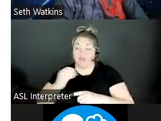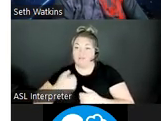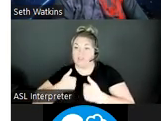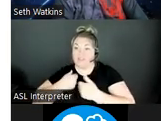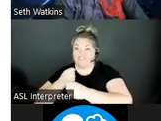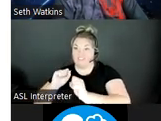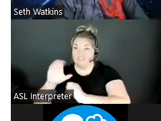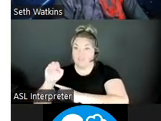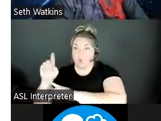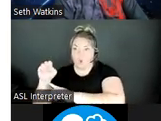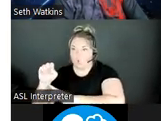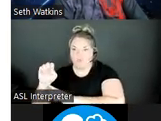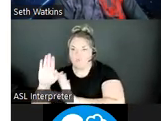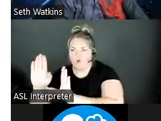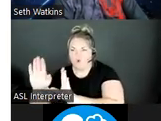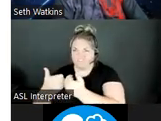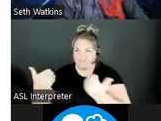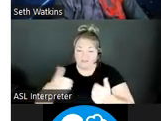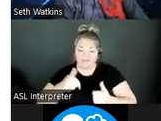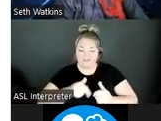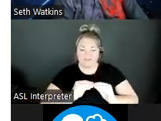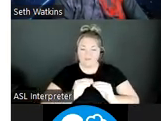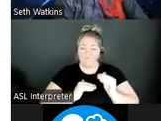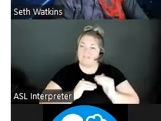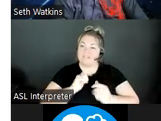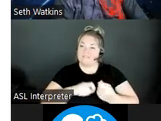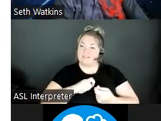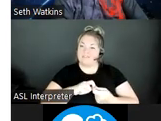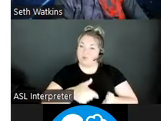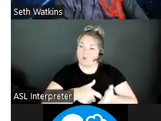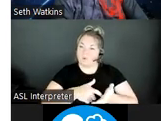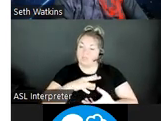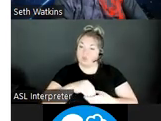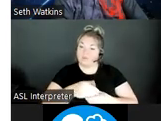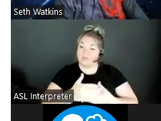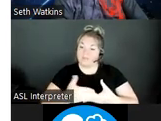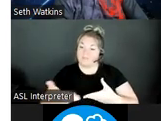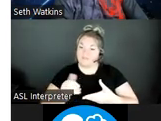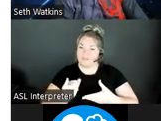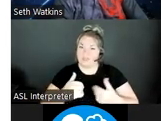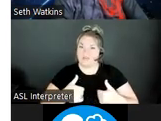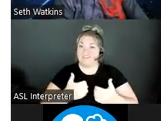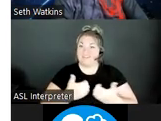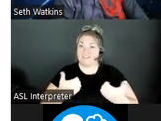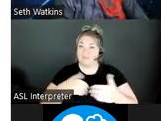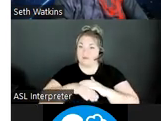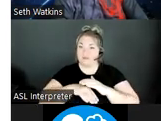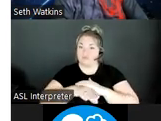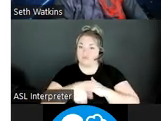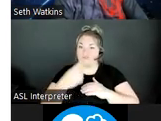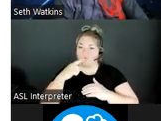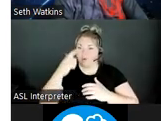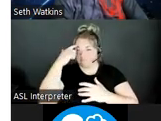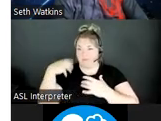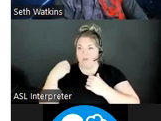more some building specific requirements, including some things such as having separate entrances for mental